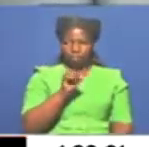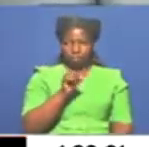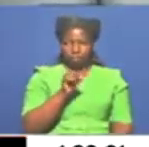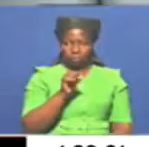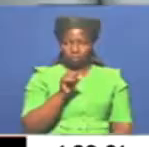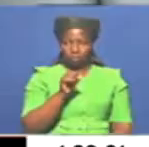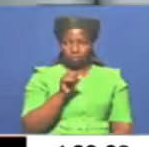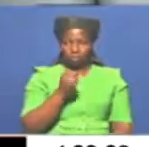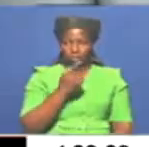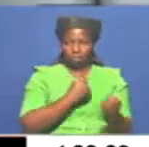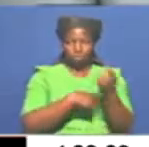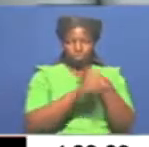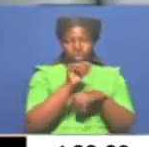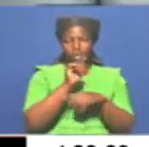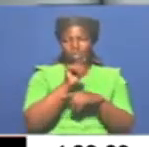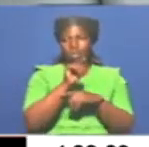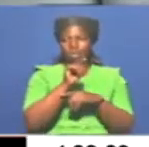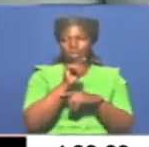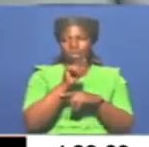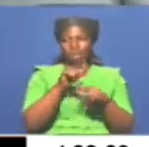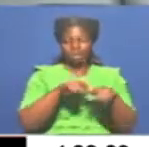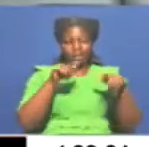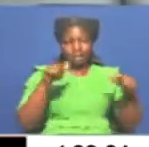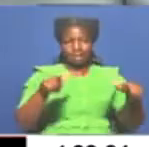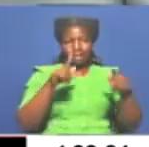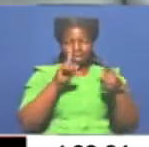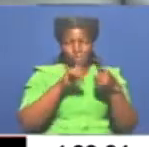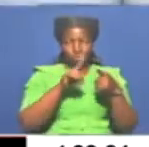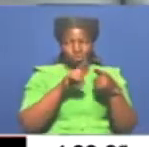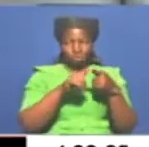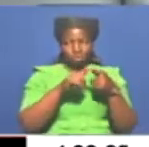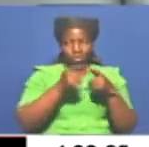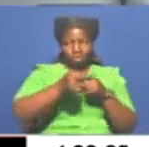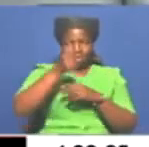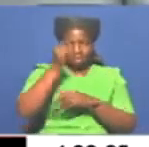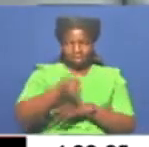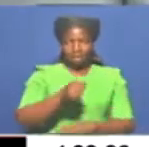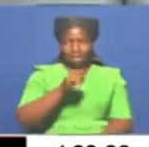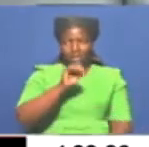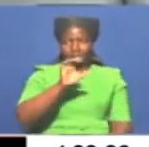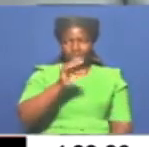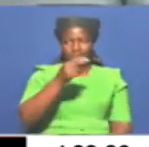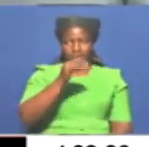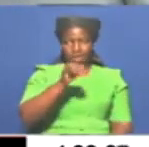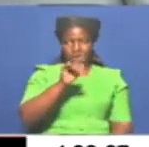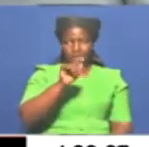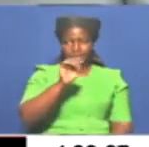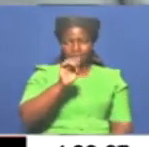sold this property to Justice Said Shitembwe